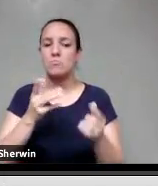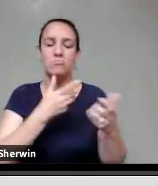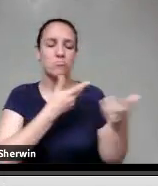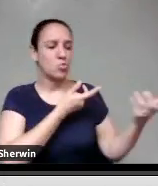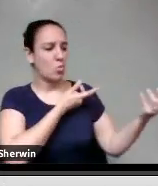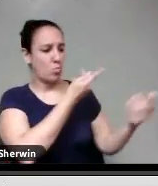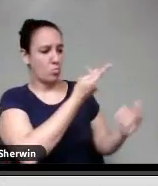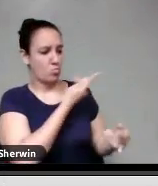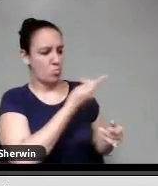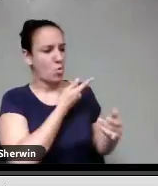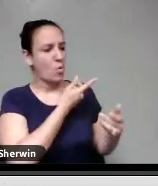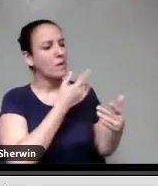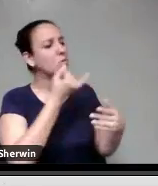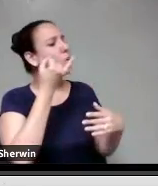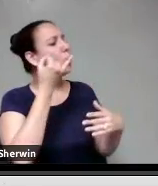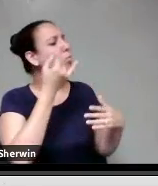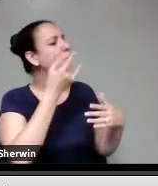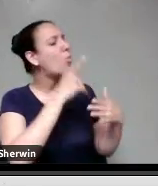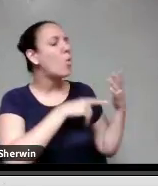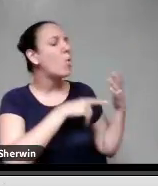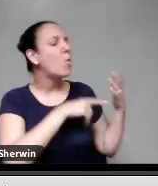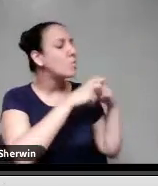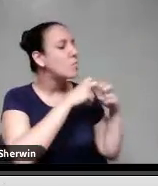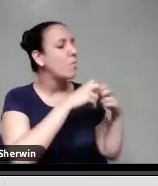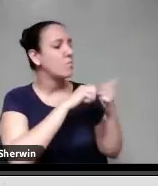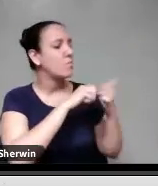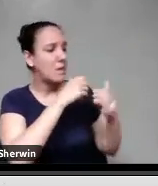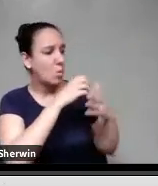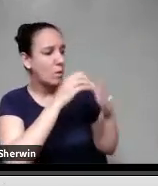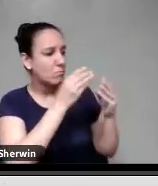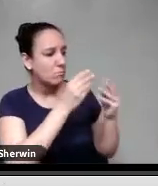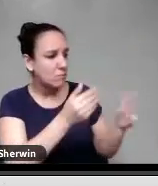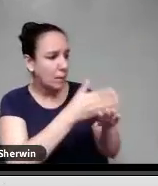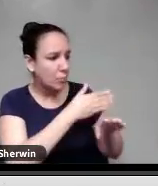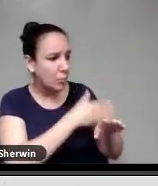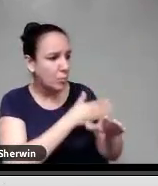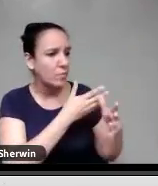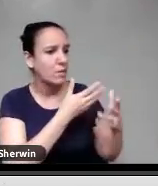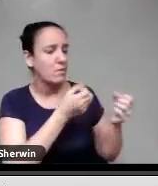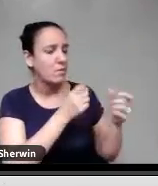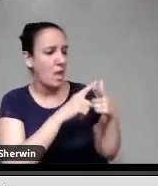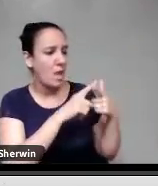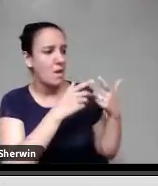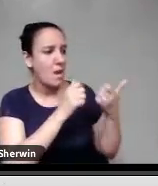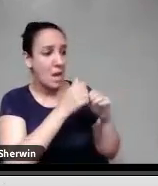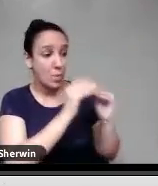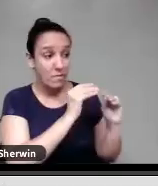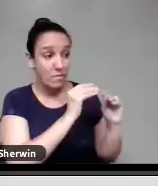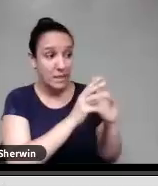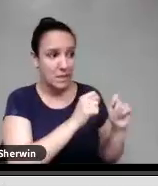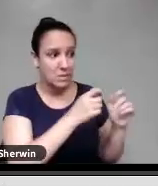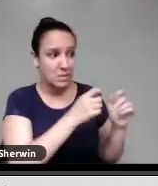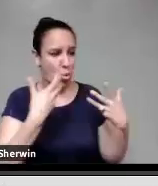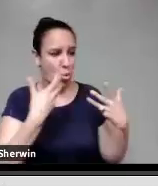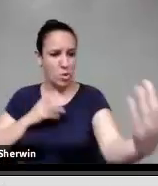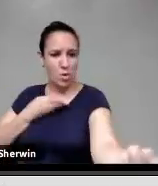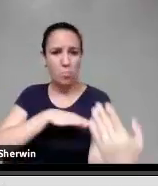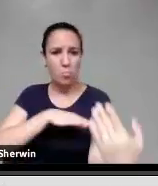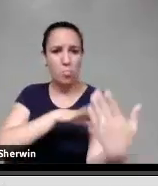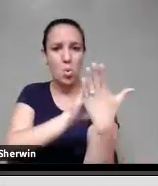talk to this group if you're not familiar with them already. It might be an accessibility issue for them. They